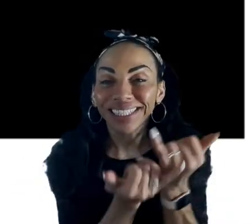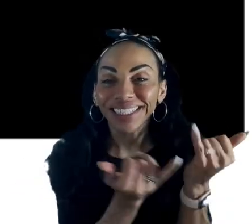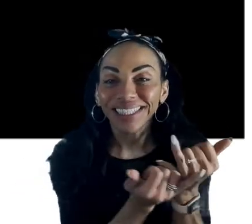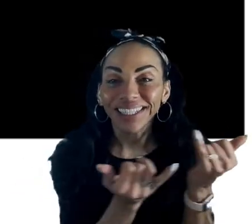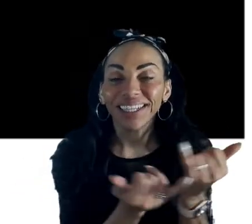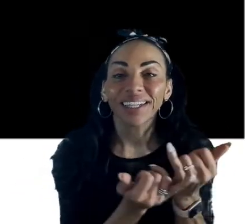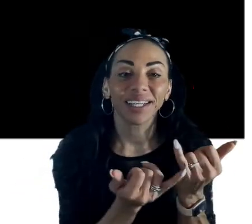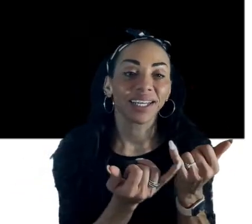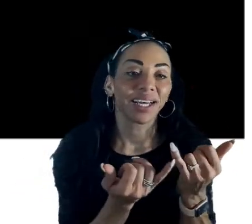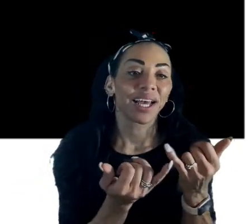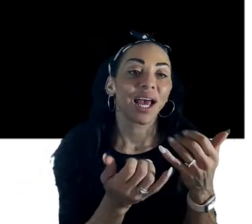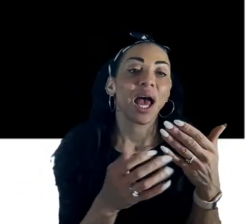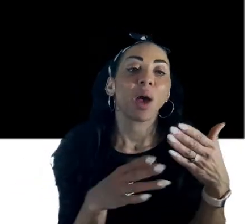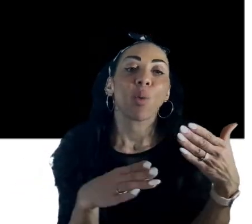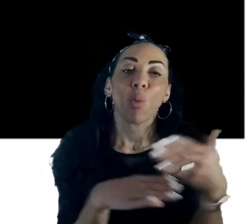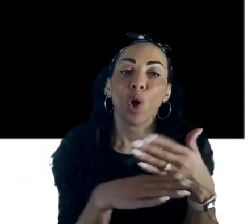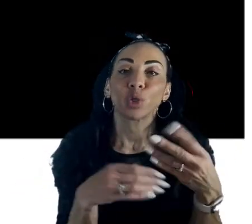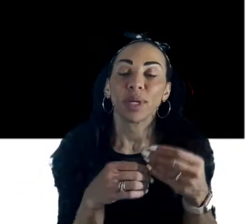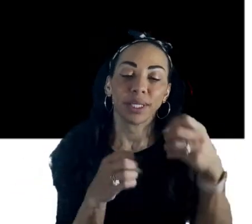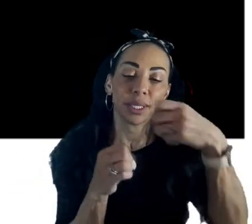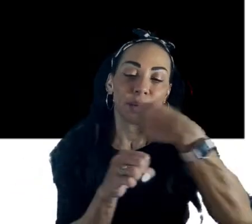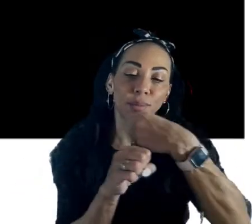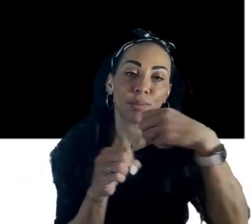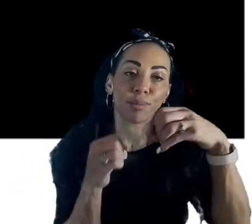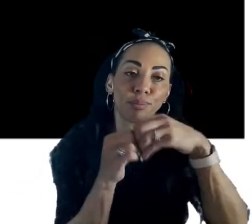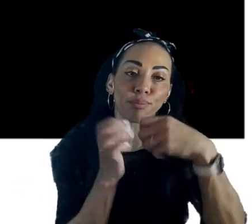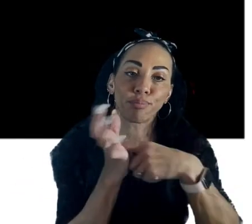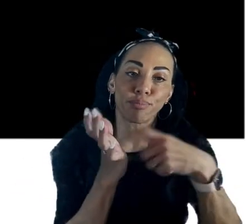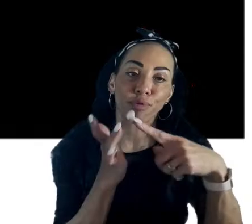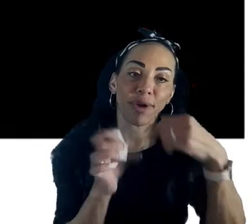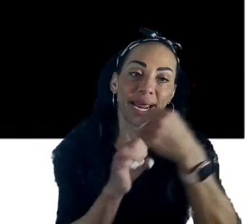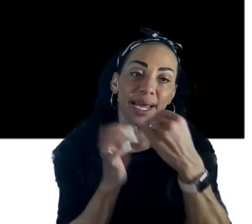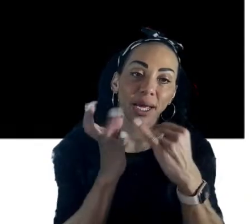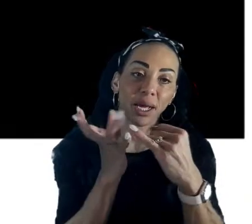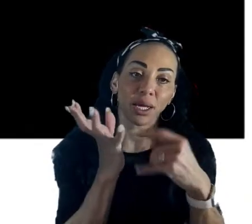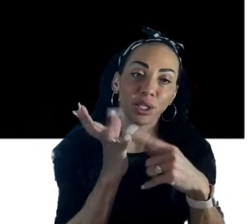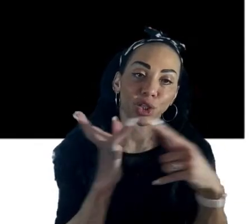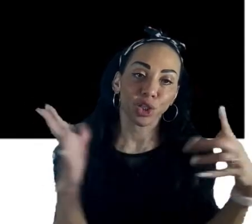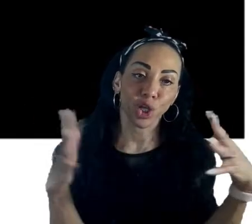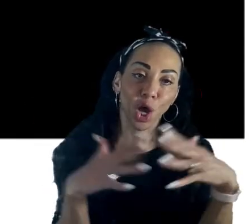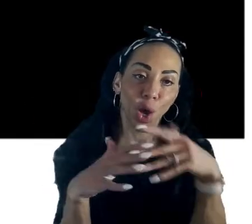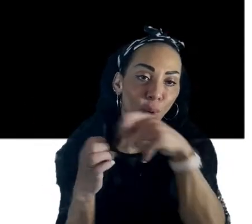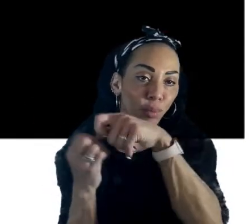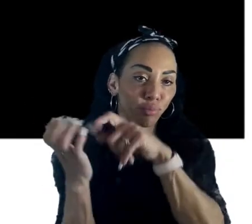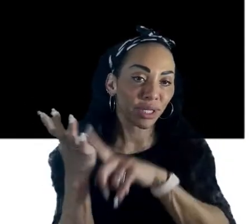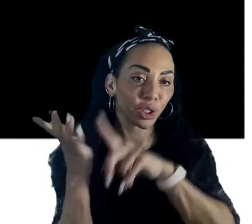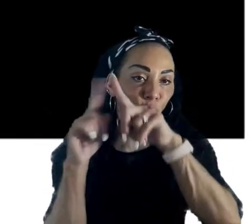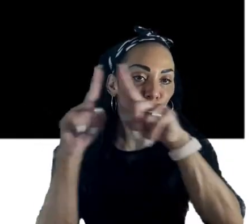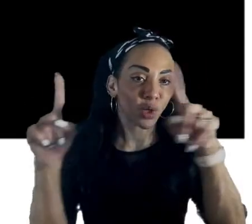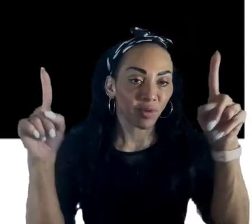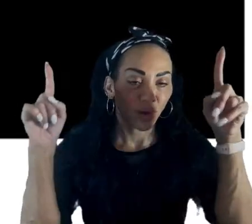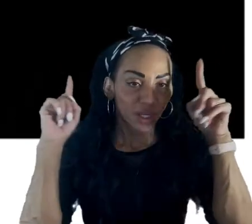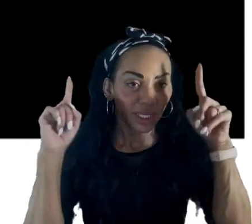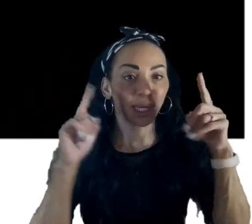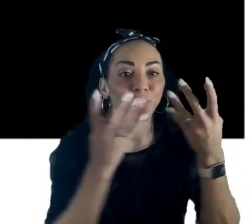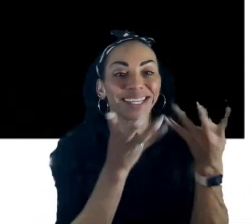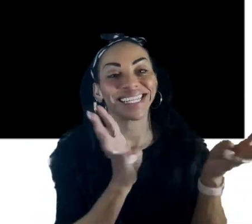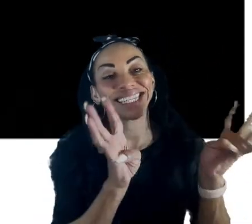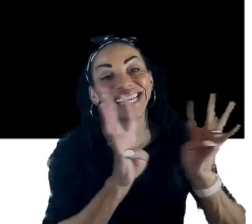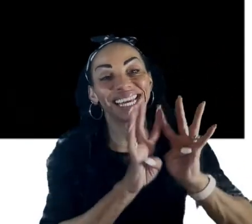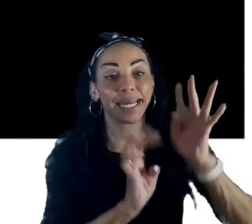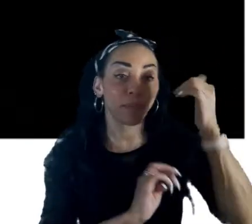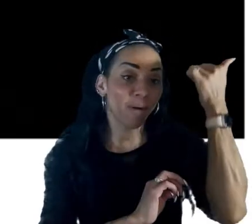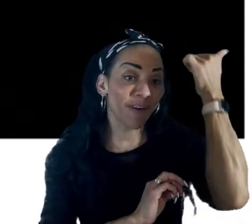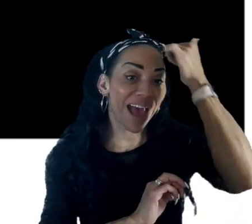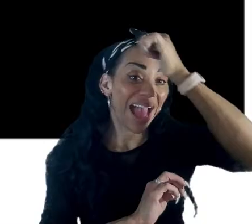Brigstow as part of Bristol University to work with a team of academics to provide that kind of academic rigour